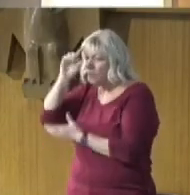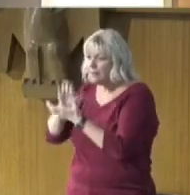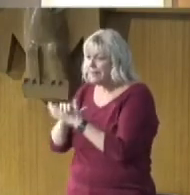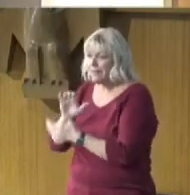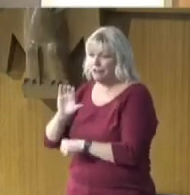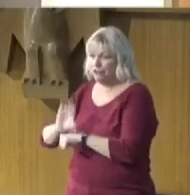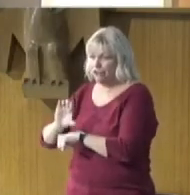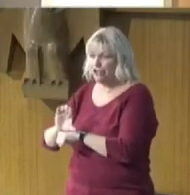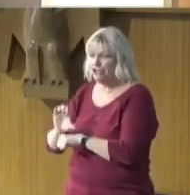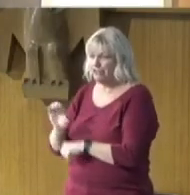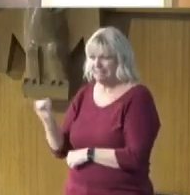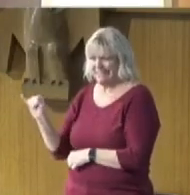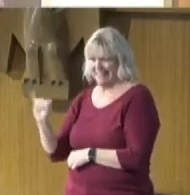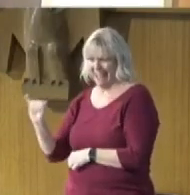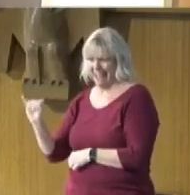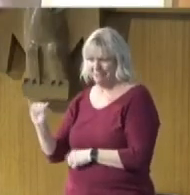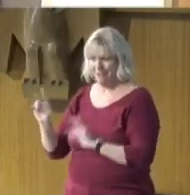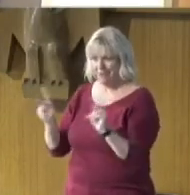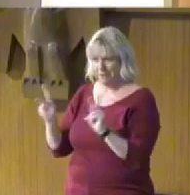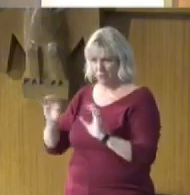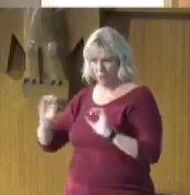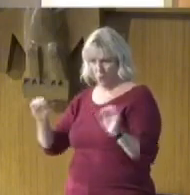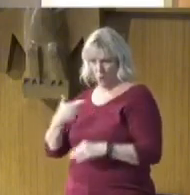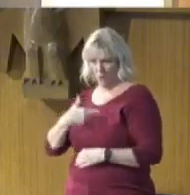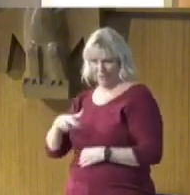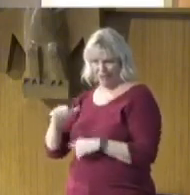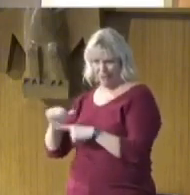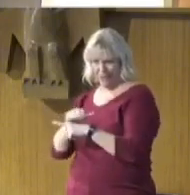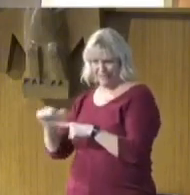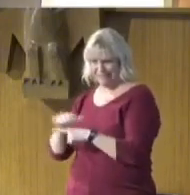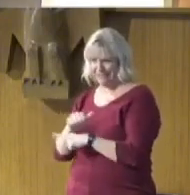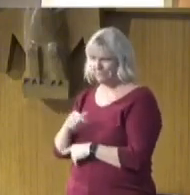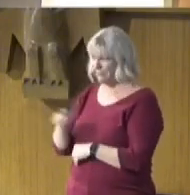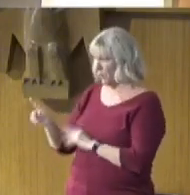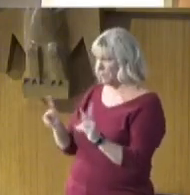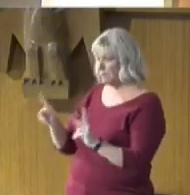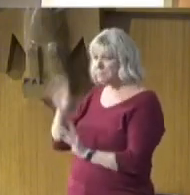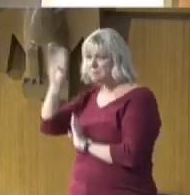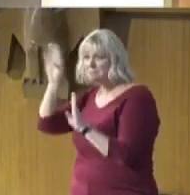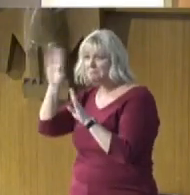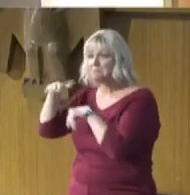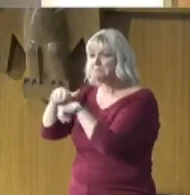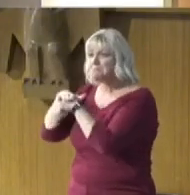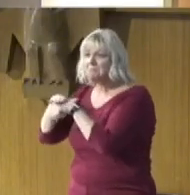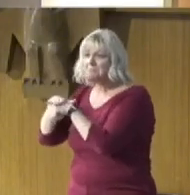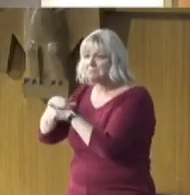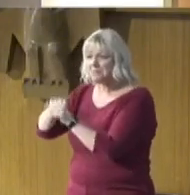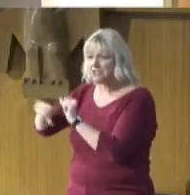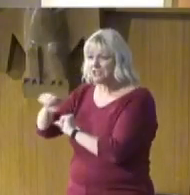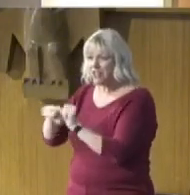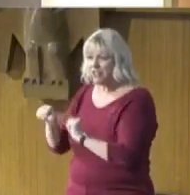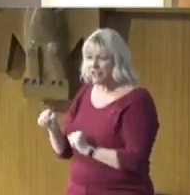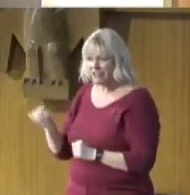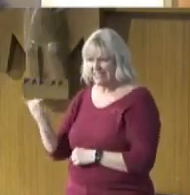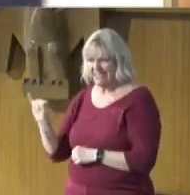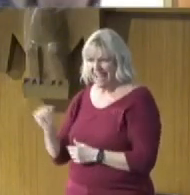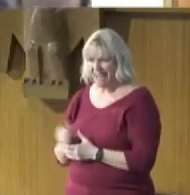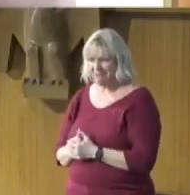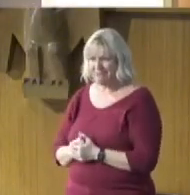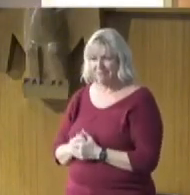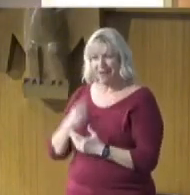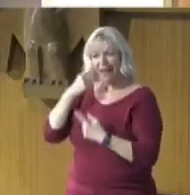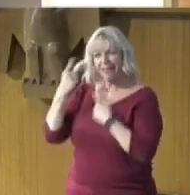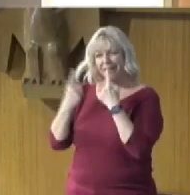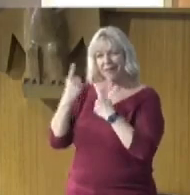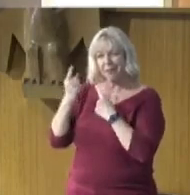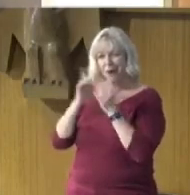the non-religious? Aren't they able to function at that level? And when I think about stories about